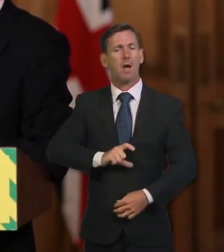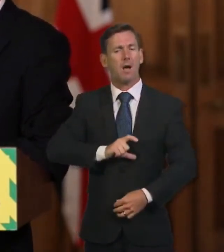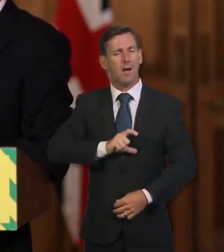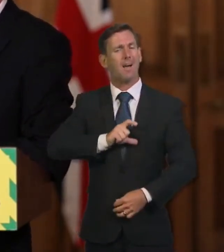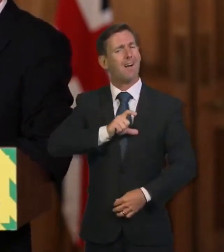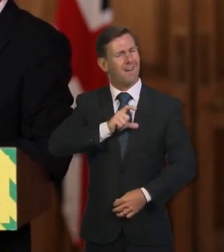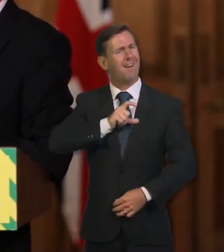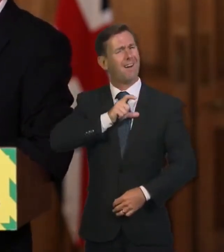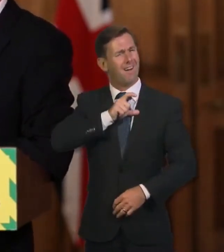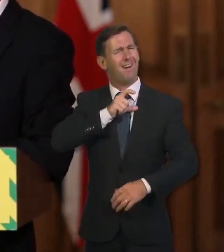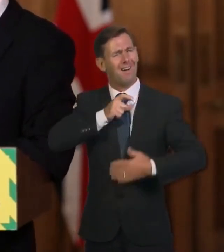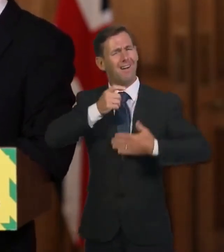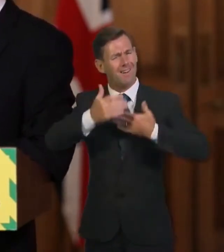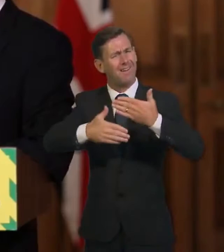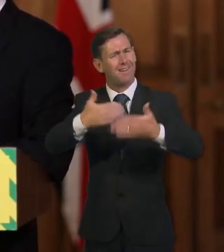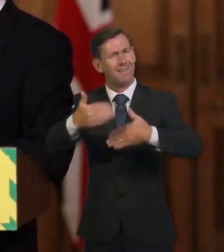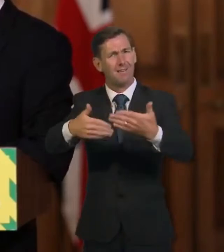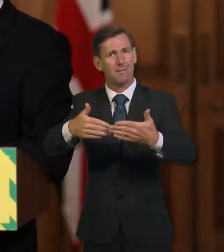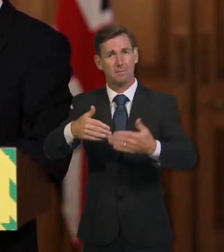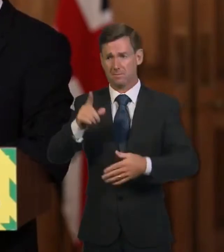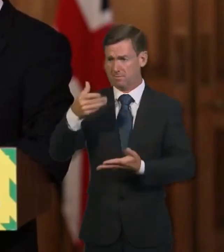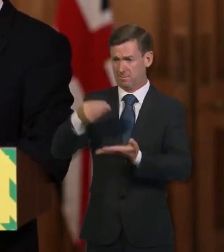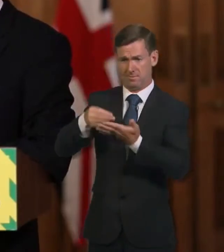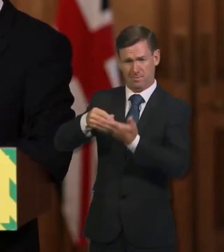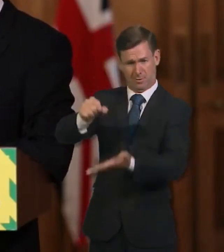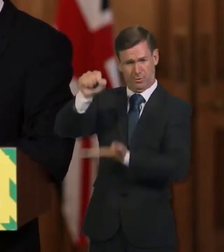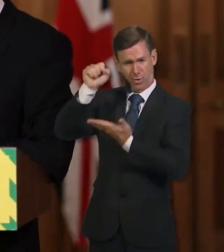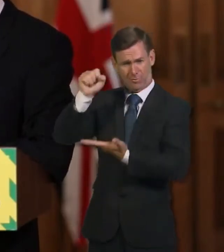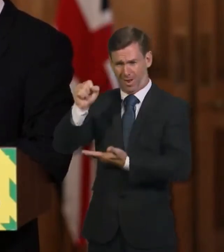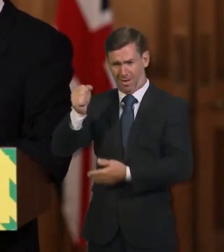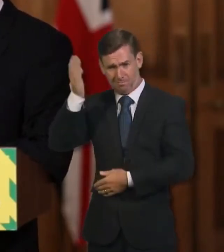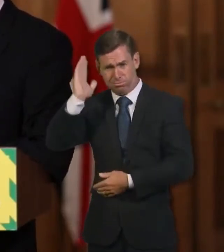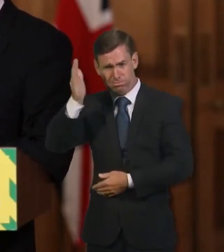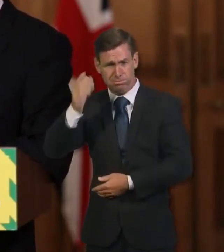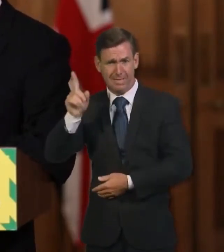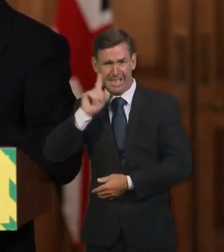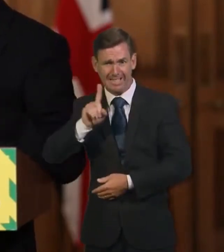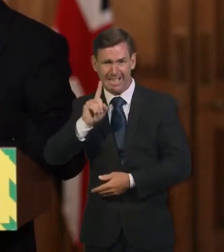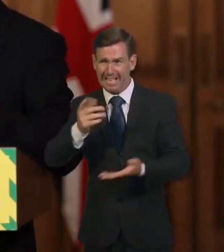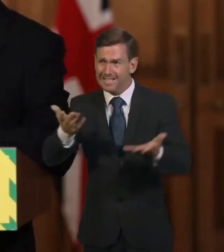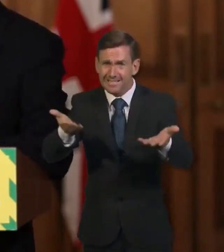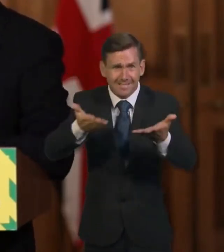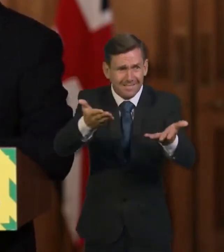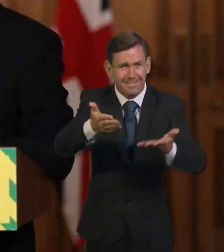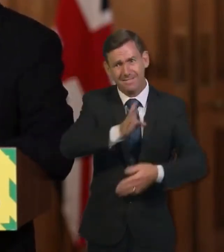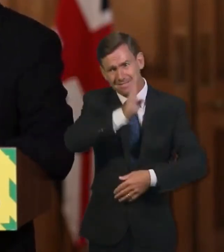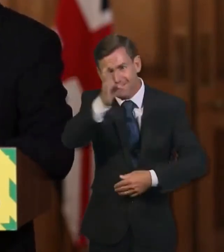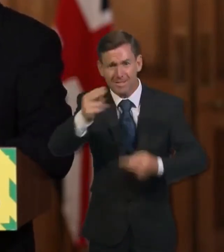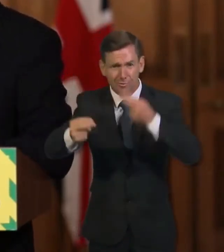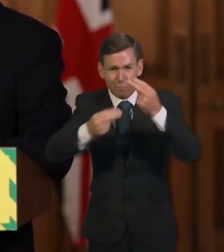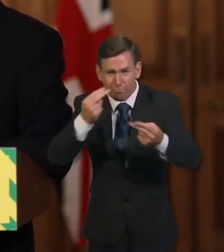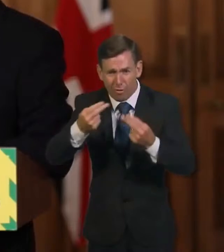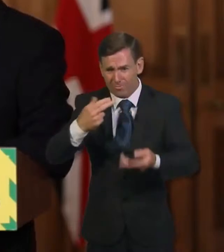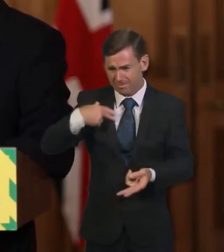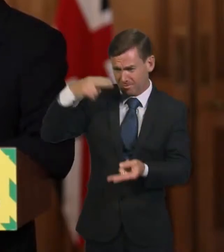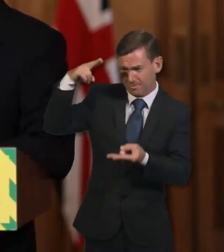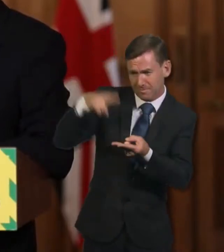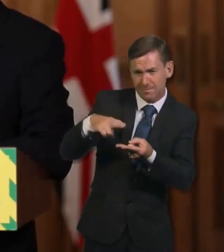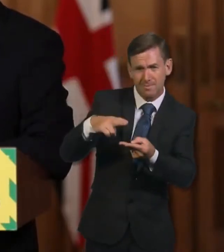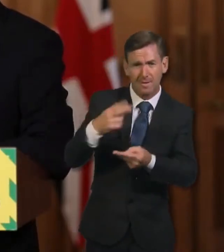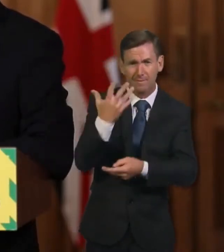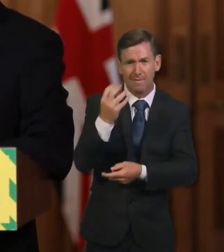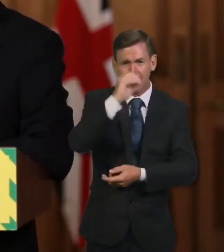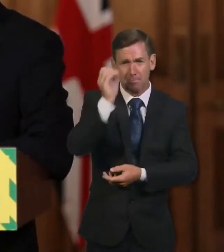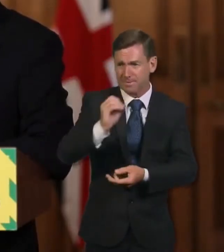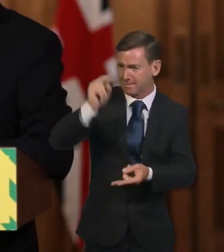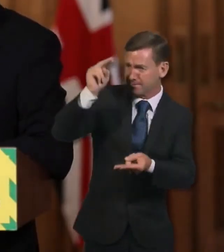measures to stimulate people to go out, whether it's the Eat Out to restart the economy, or whether it's in